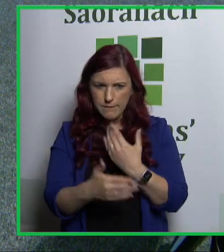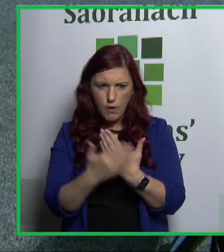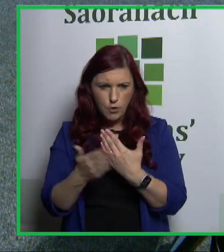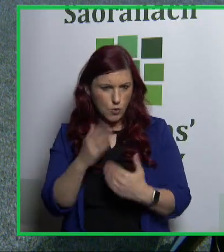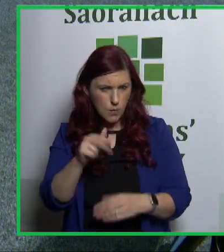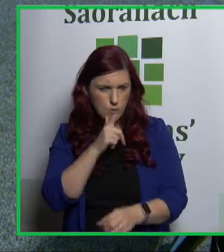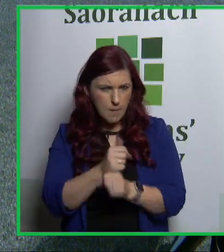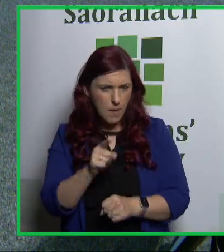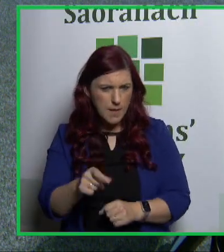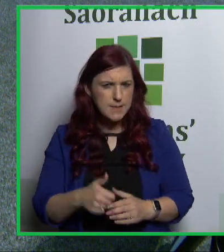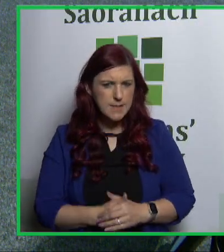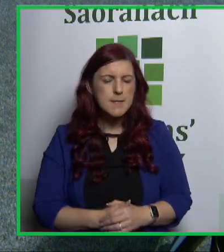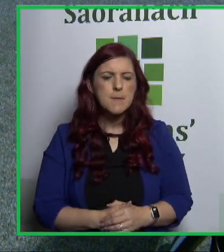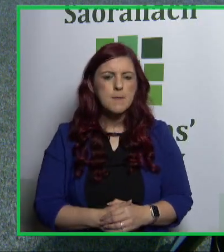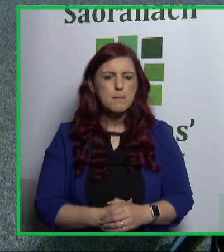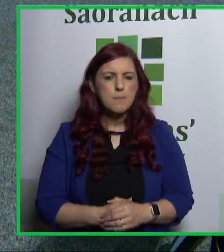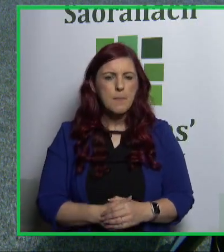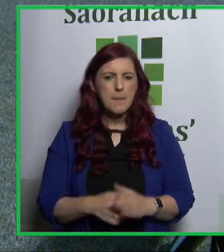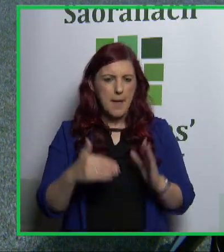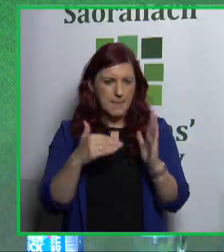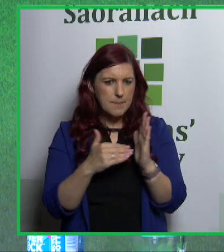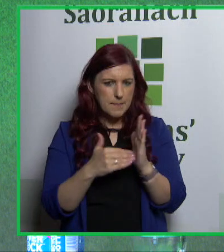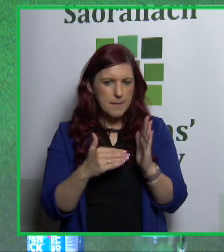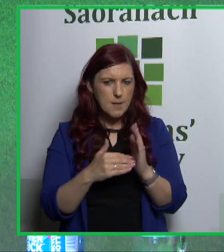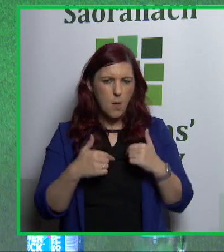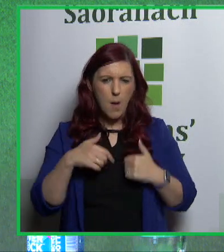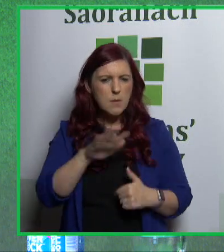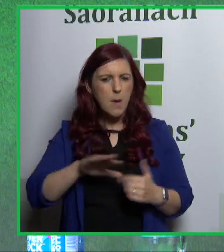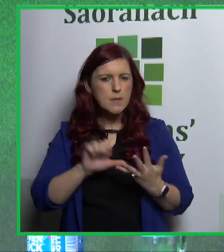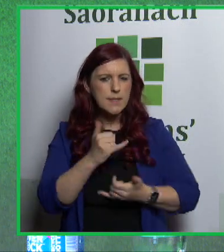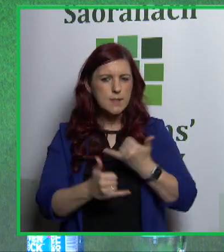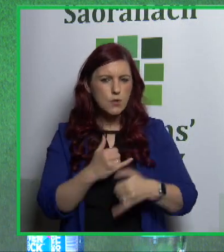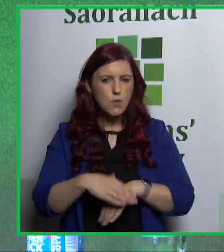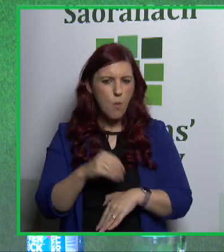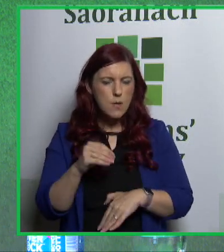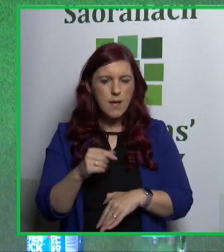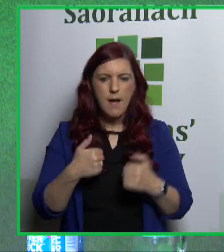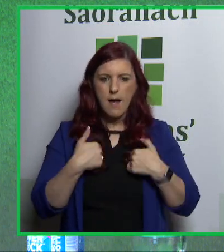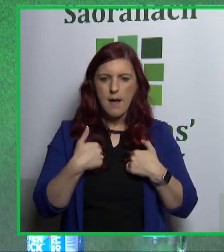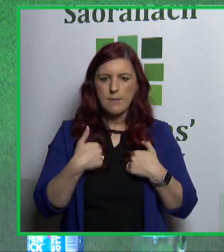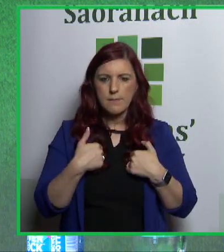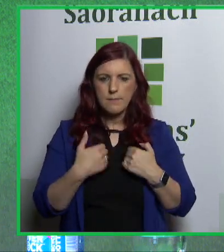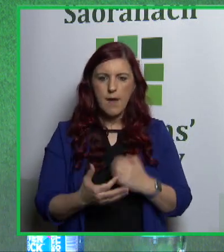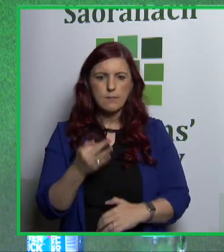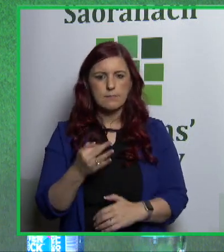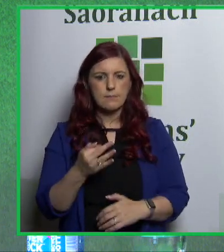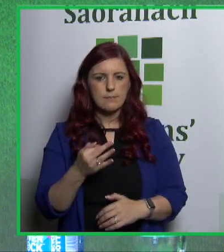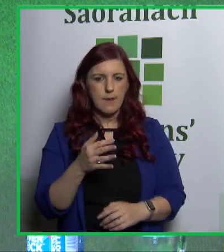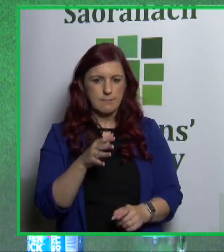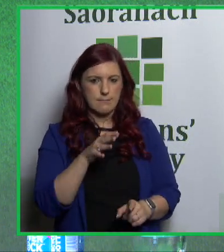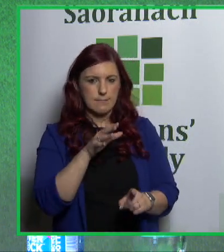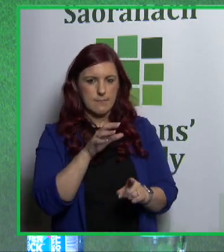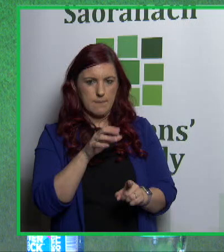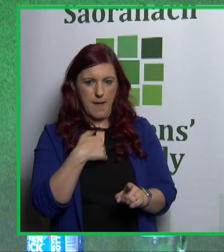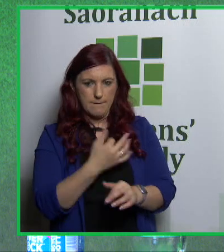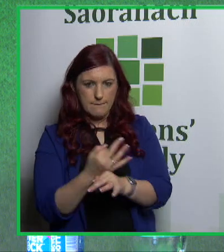Yeah, when I was only 6 years of age, I found a very close family member